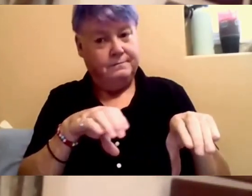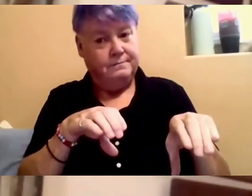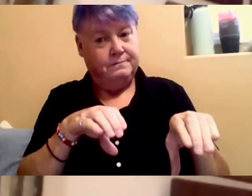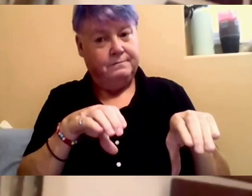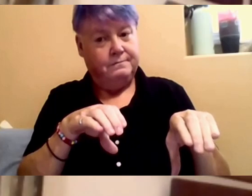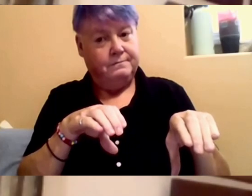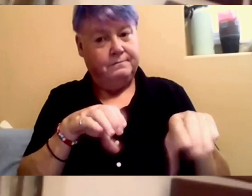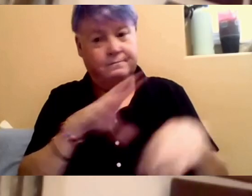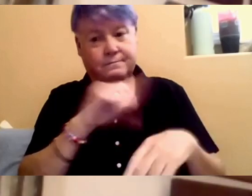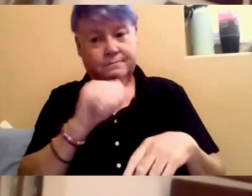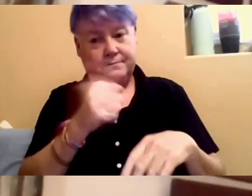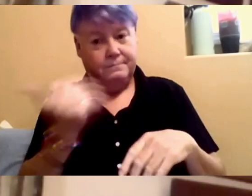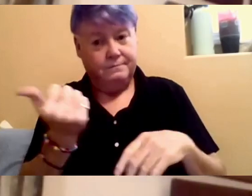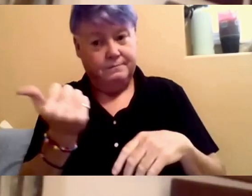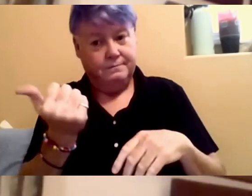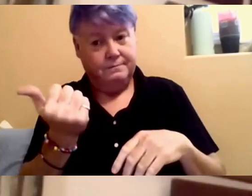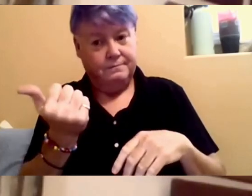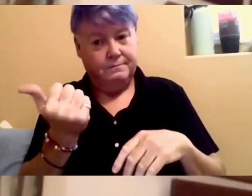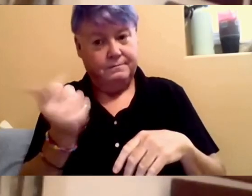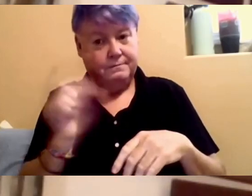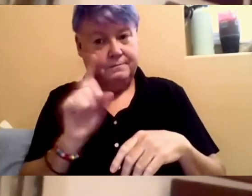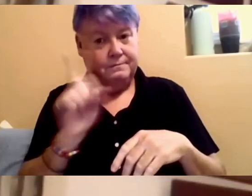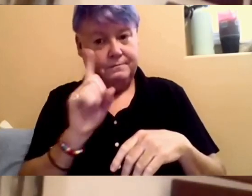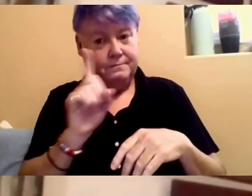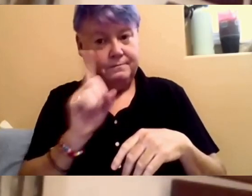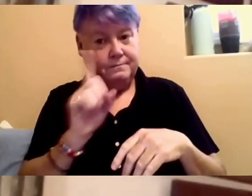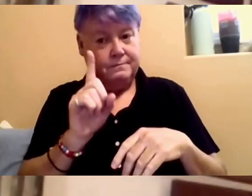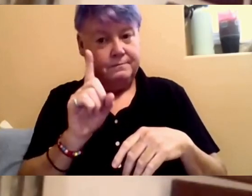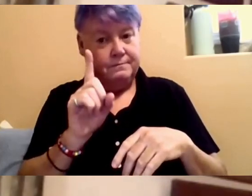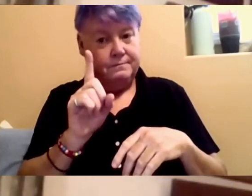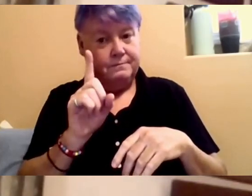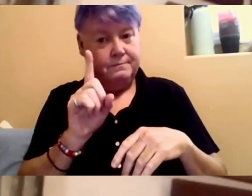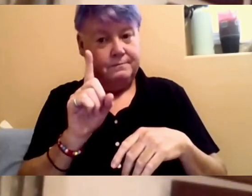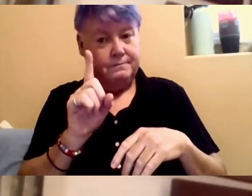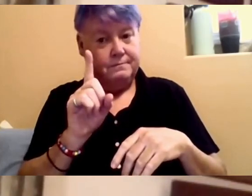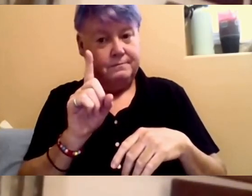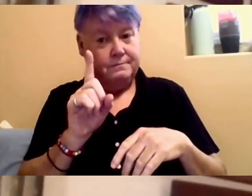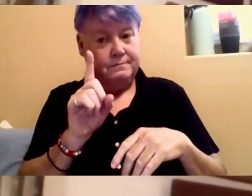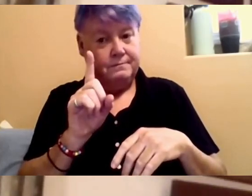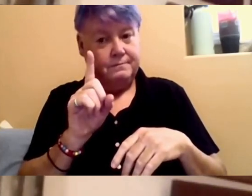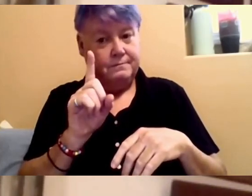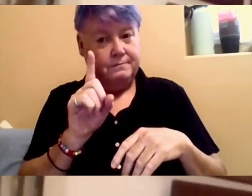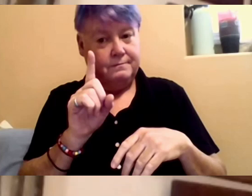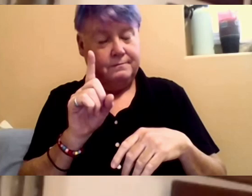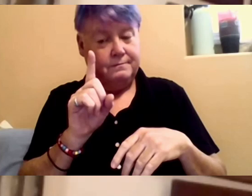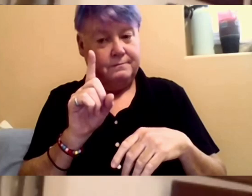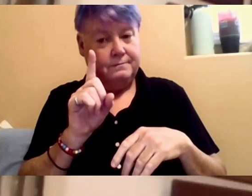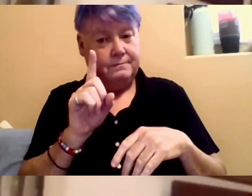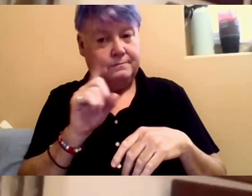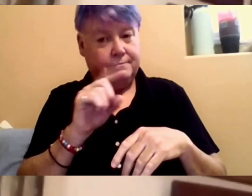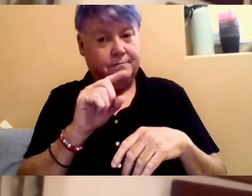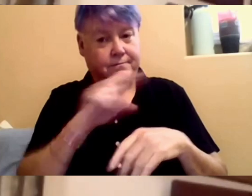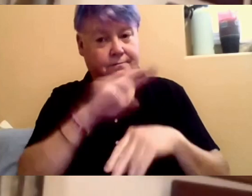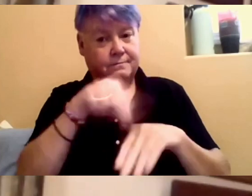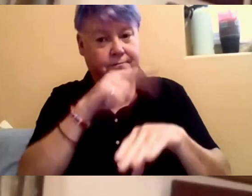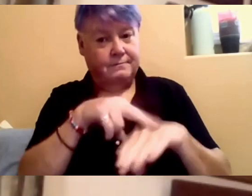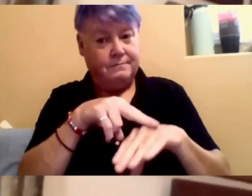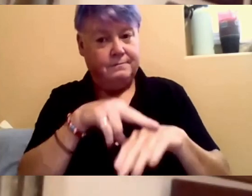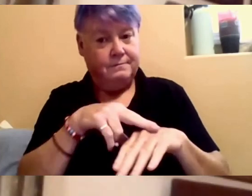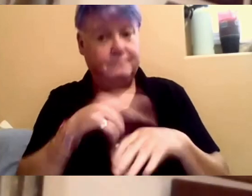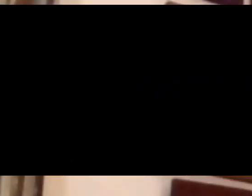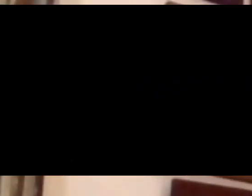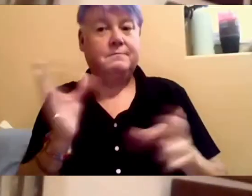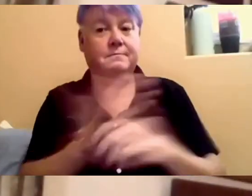and others where his nature might in fact triumph over his nurture. And